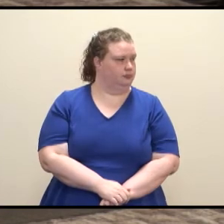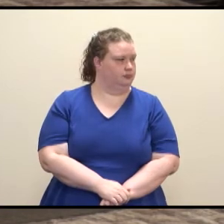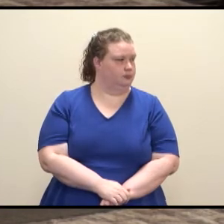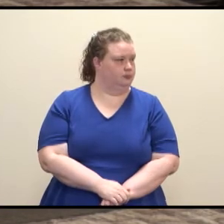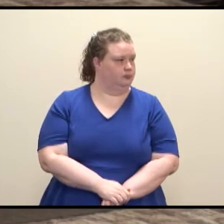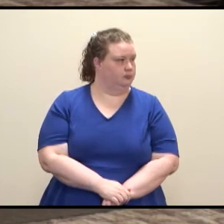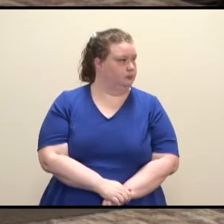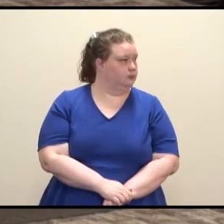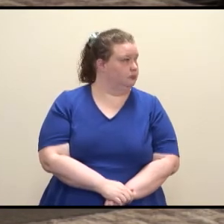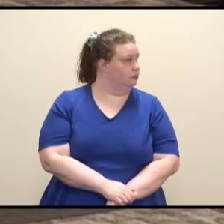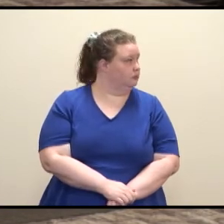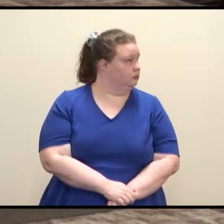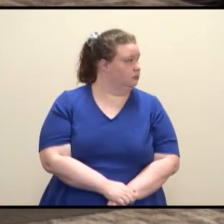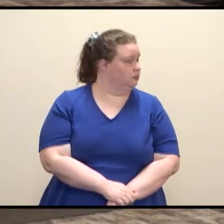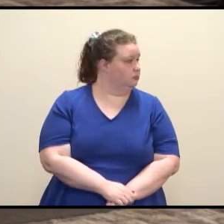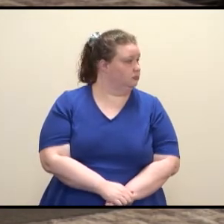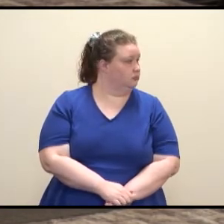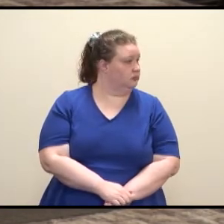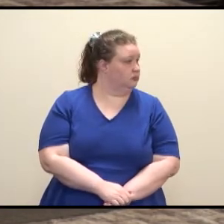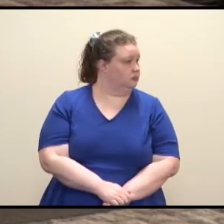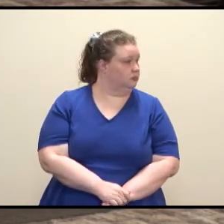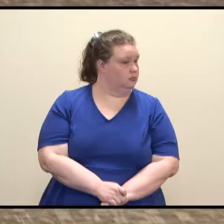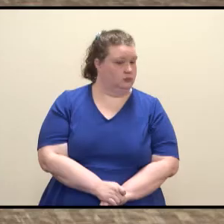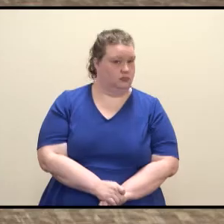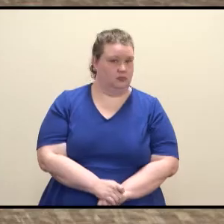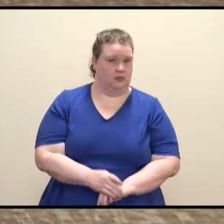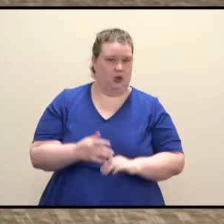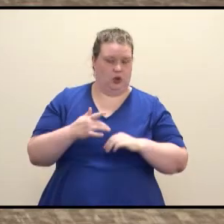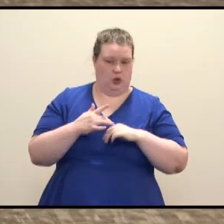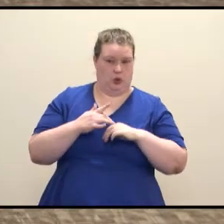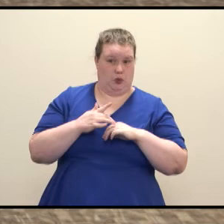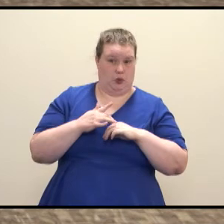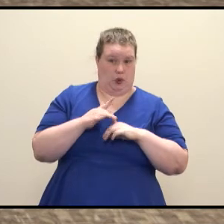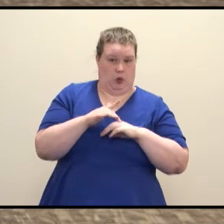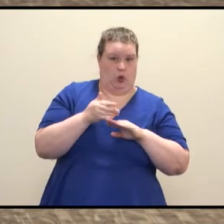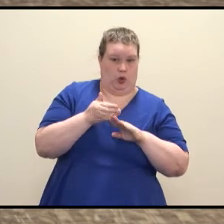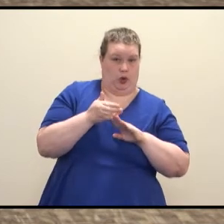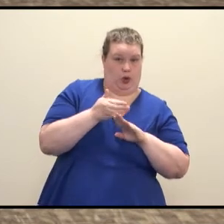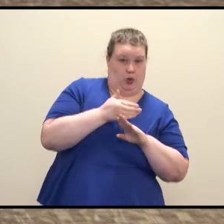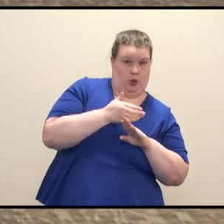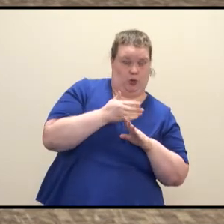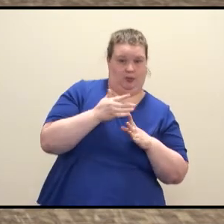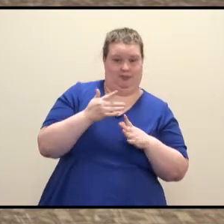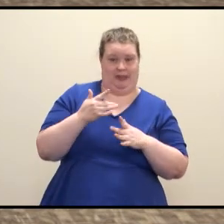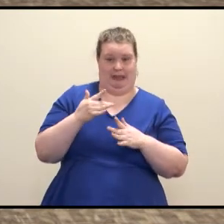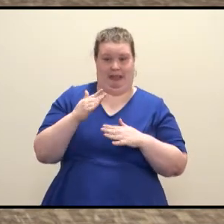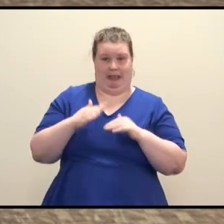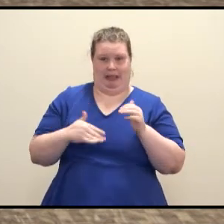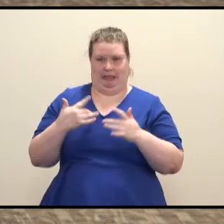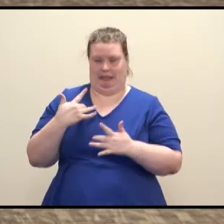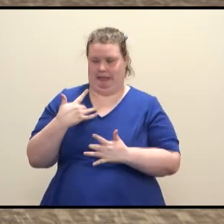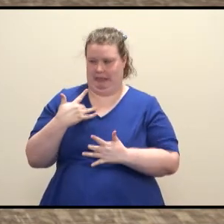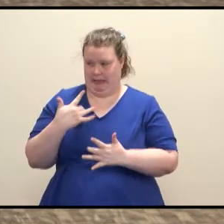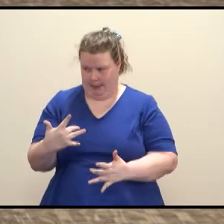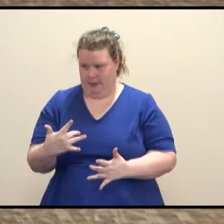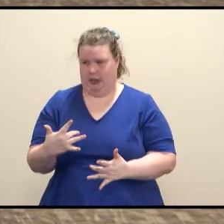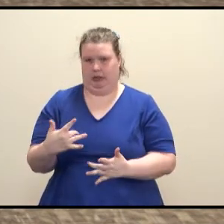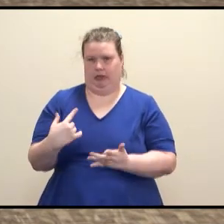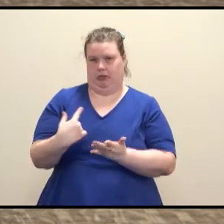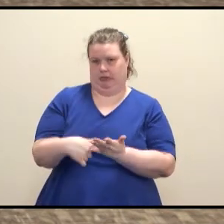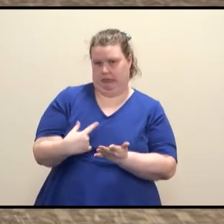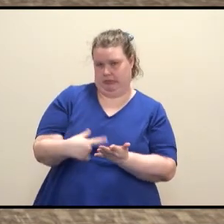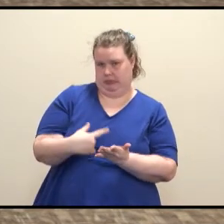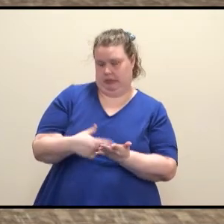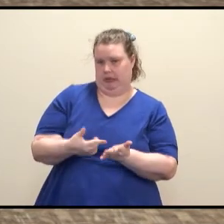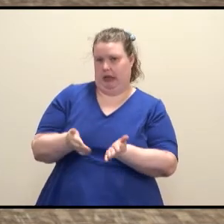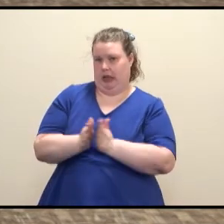Ed, this is earlier than we normally ask the board to, earlier than Waco ISD has asked the board